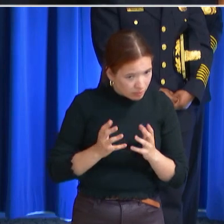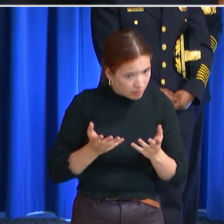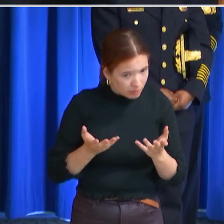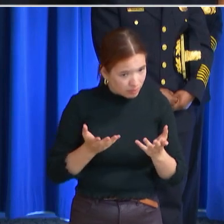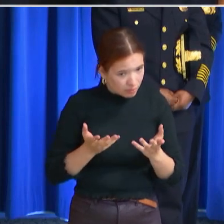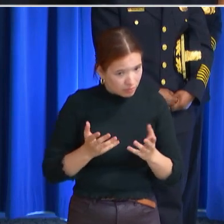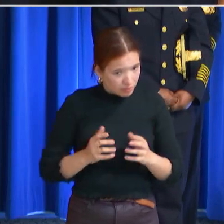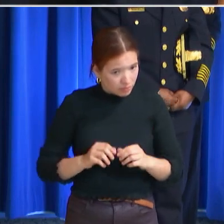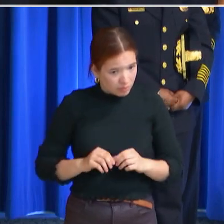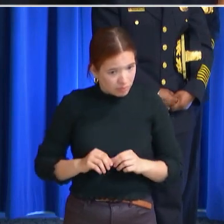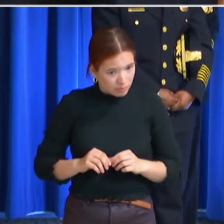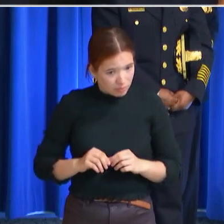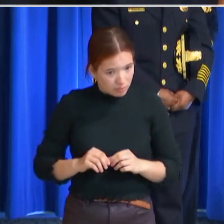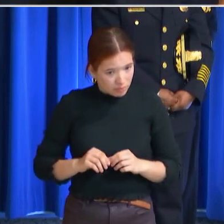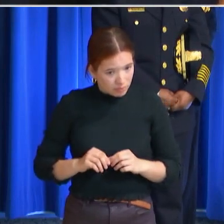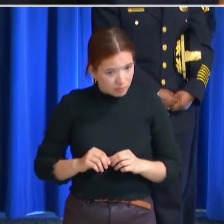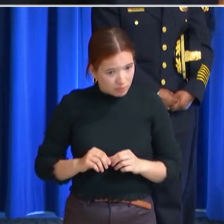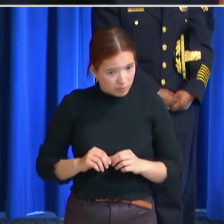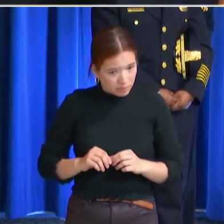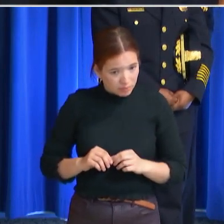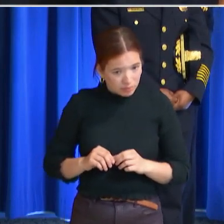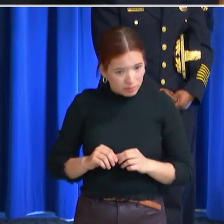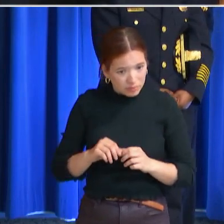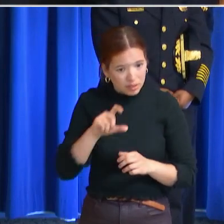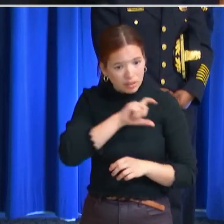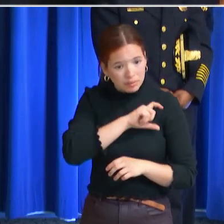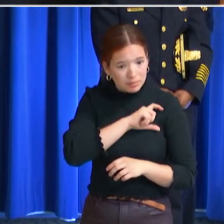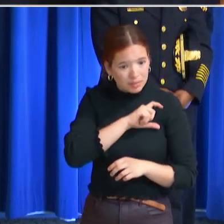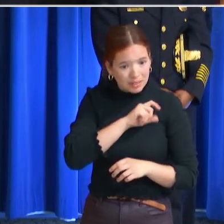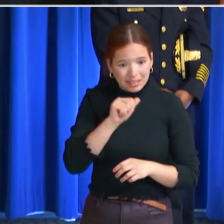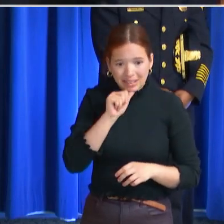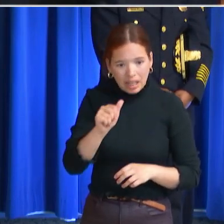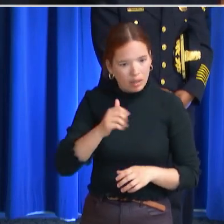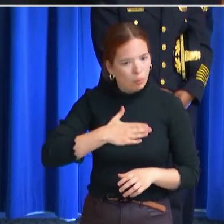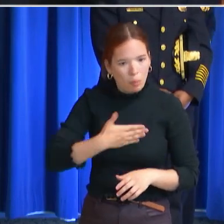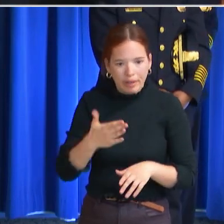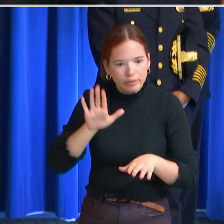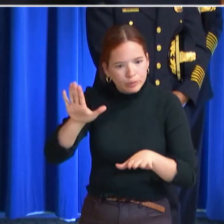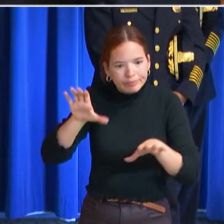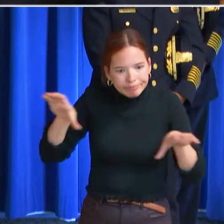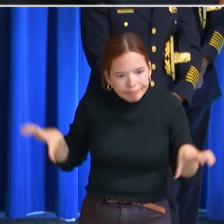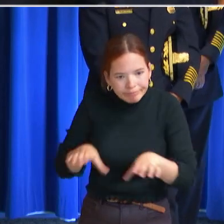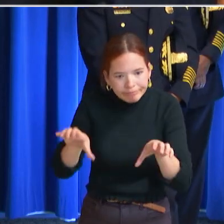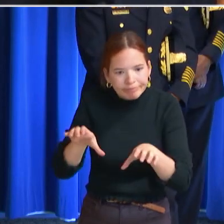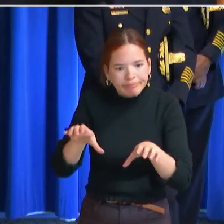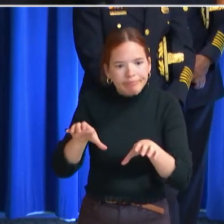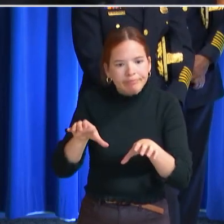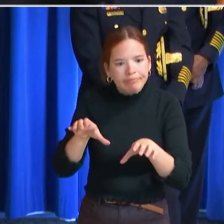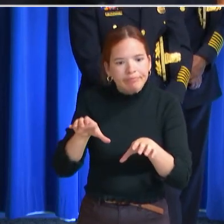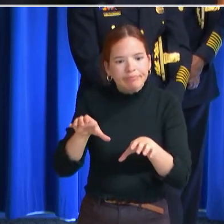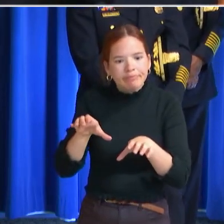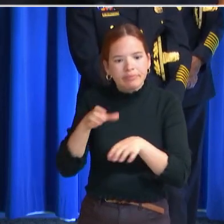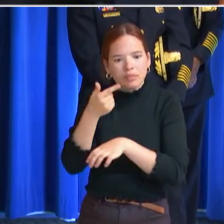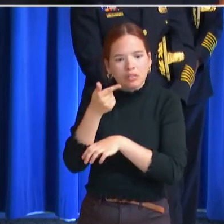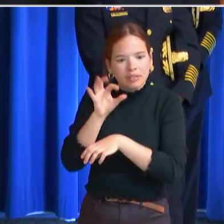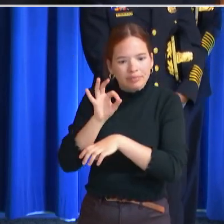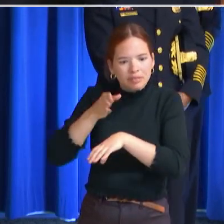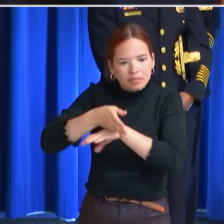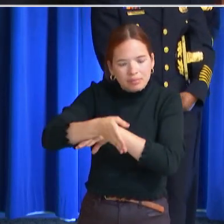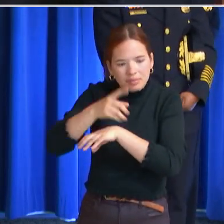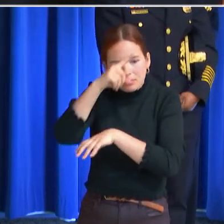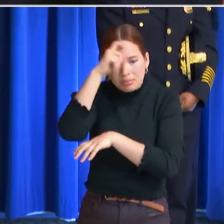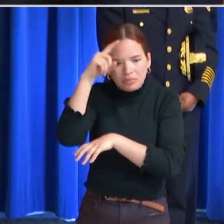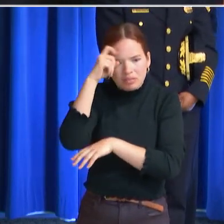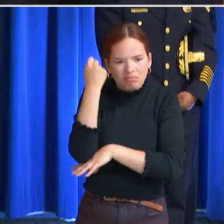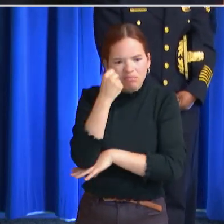to ask you about the officers who may not be willing to do this. We saw post George Floyd, the summer of racial reckoning, that there was tension between